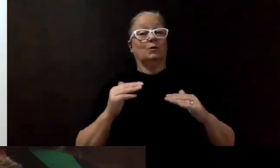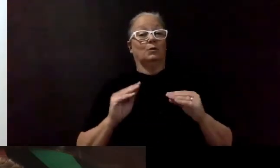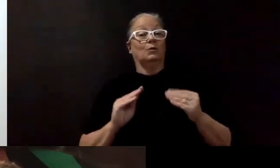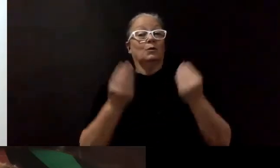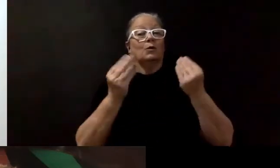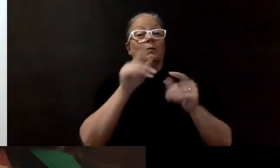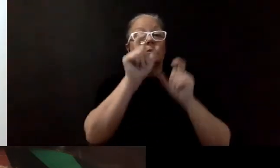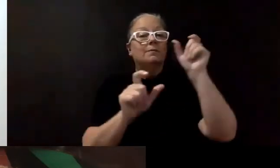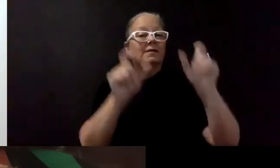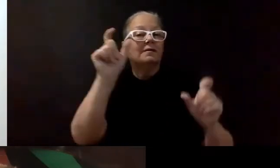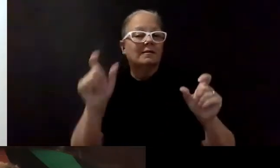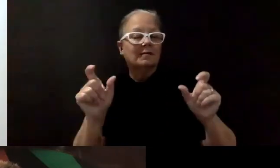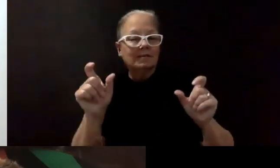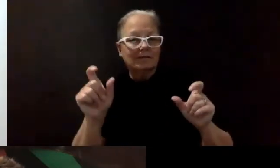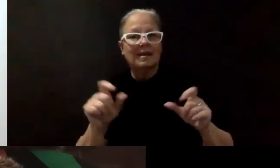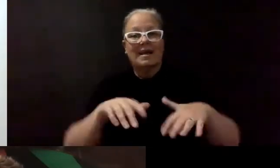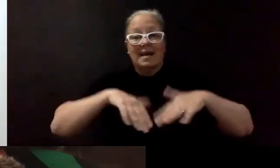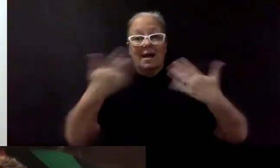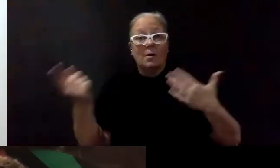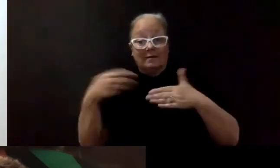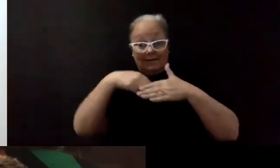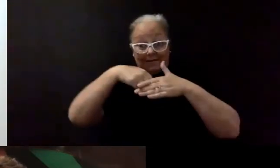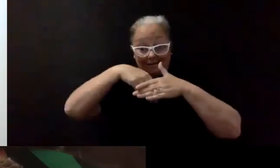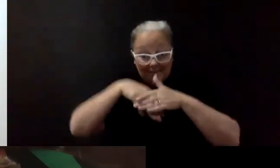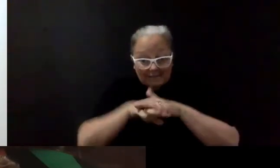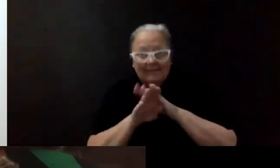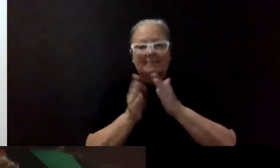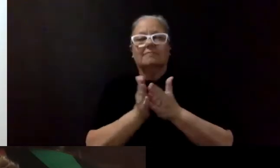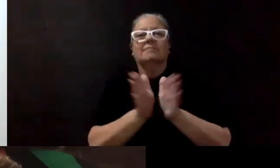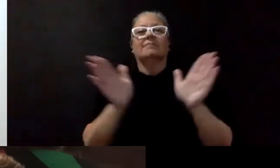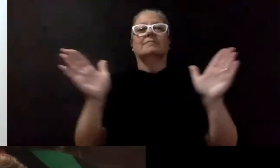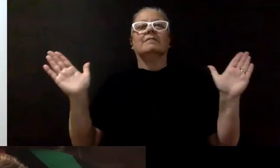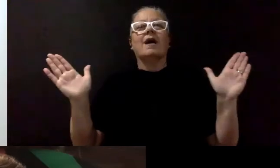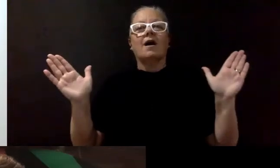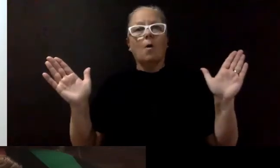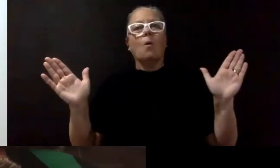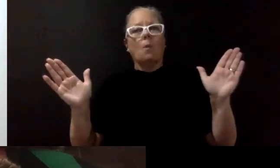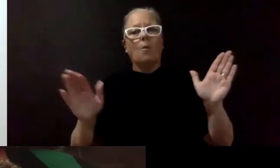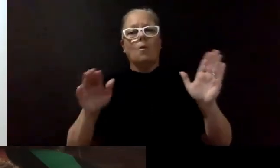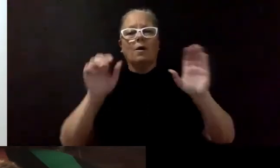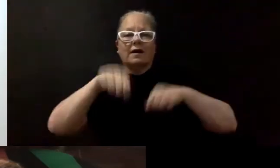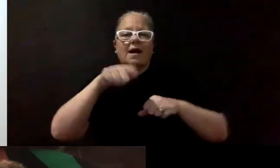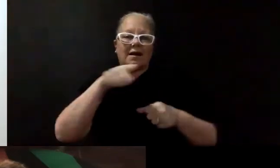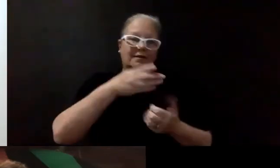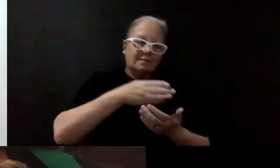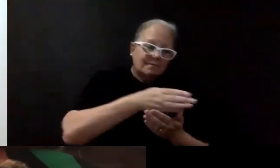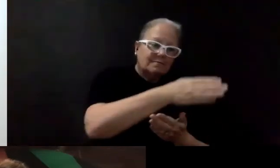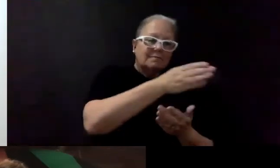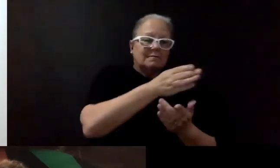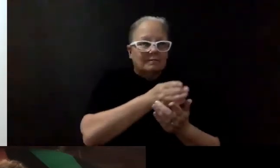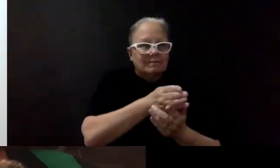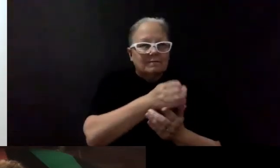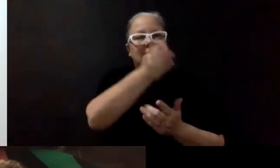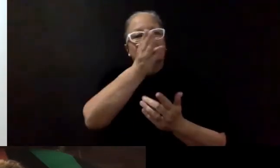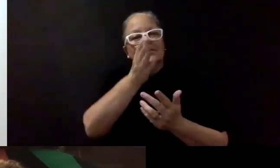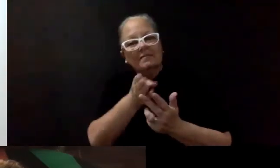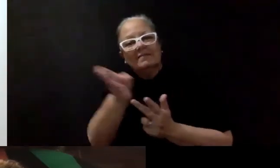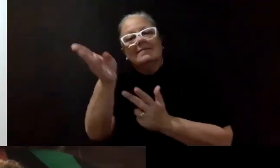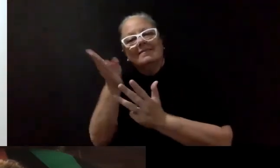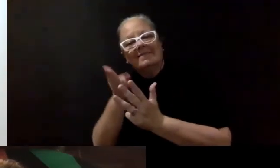level, and engage them with creativity and the possibility of a creative career? And then how can we actually challenge,